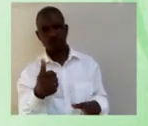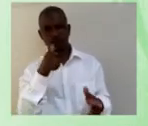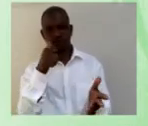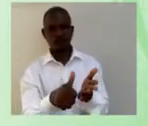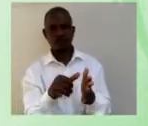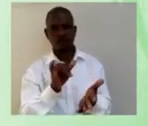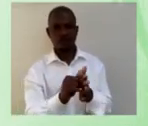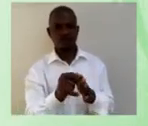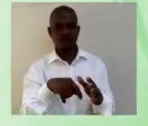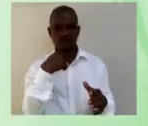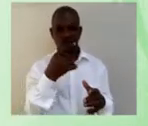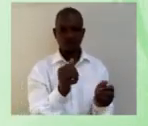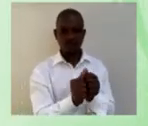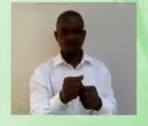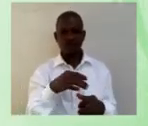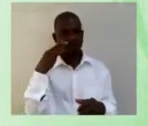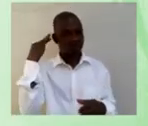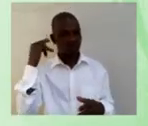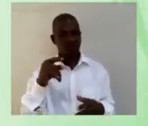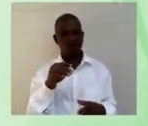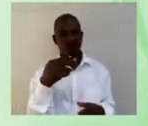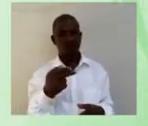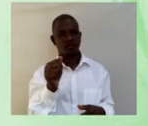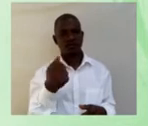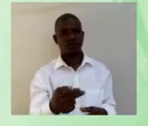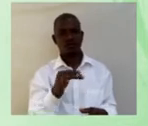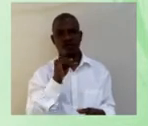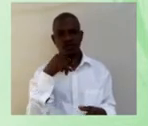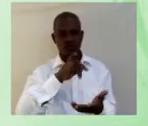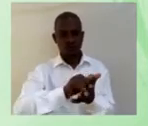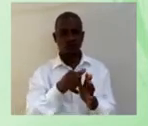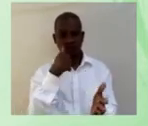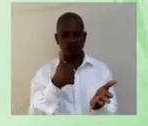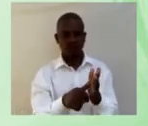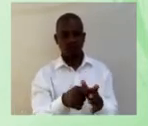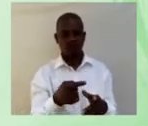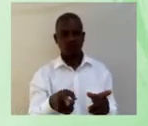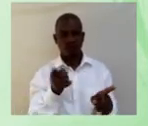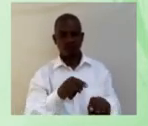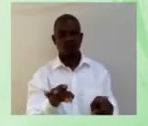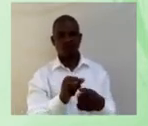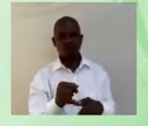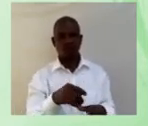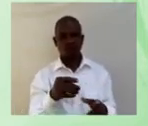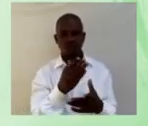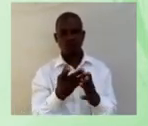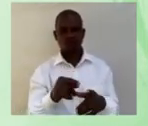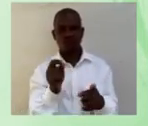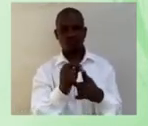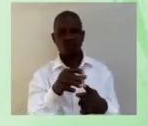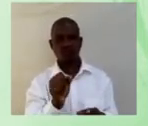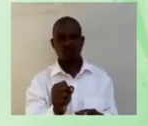other letters that are pronounced with sound E, as those letters occur in certain words.